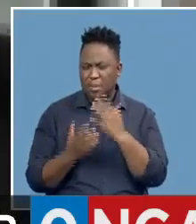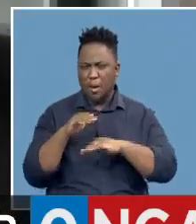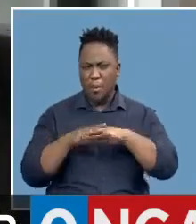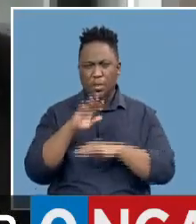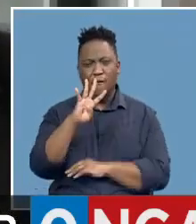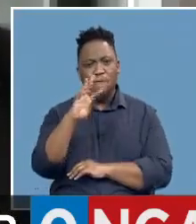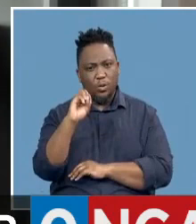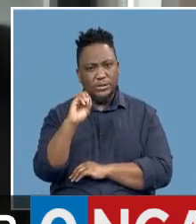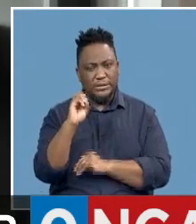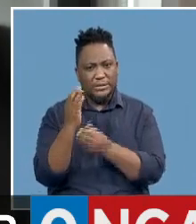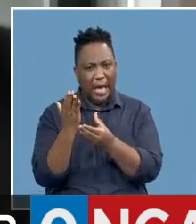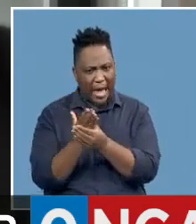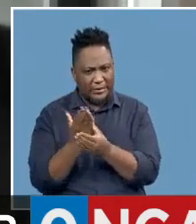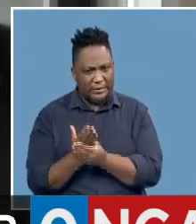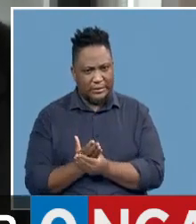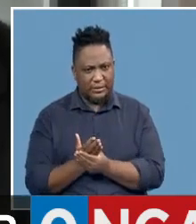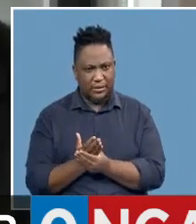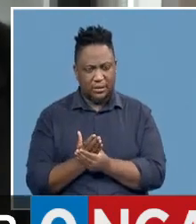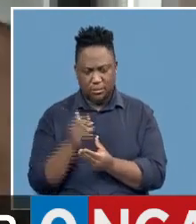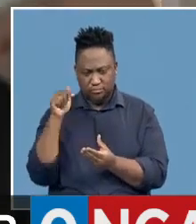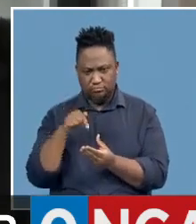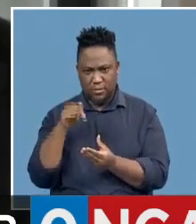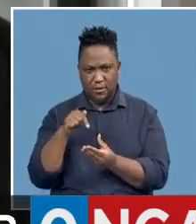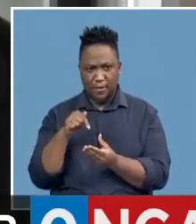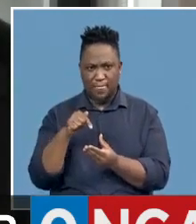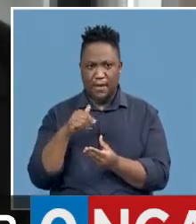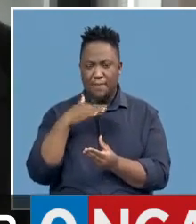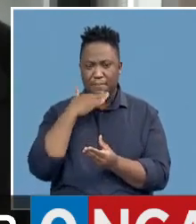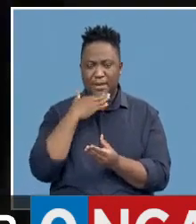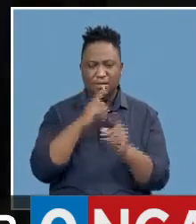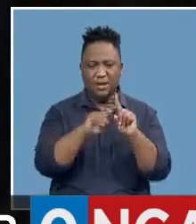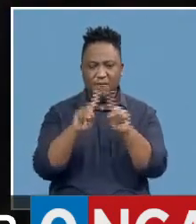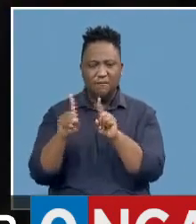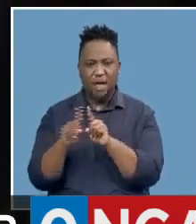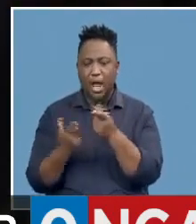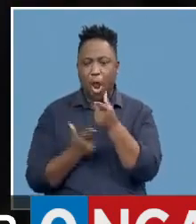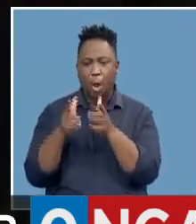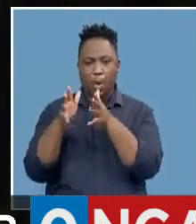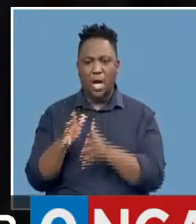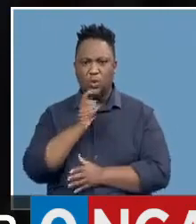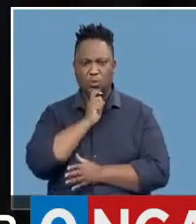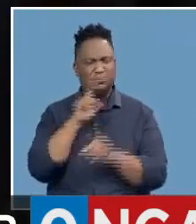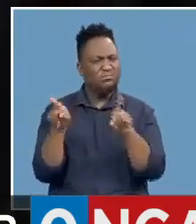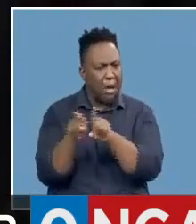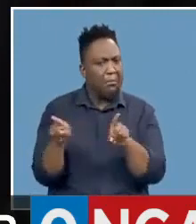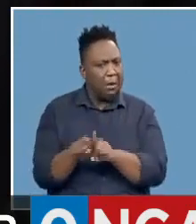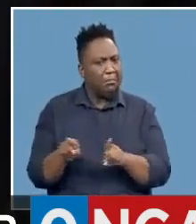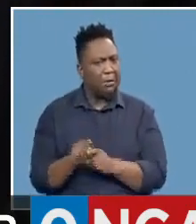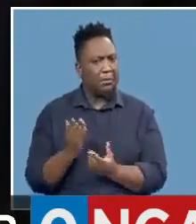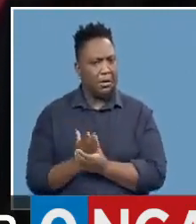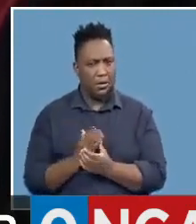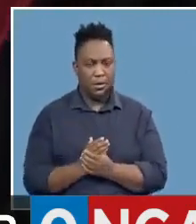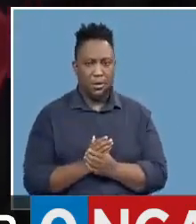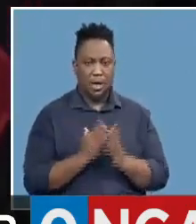40 cases were found to have been duplicated by various lawyers. The South African Human Rights Commission in the Eastern Cape